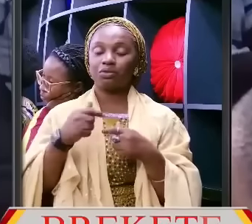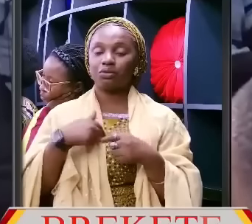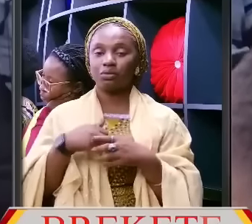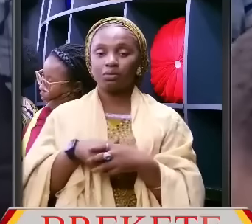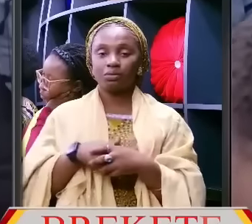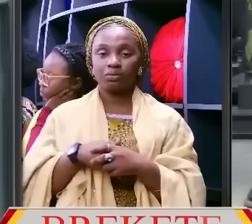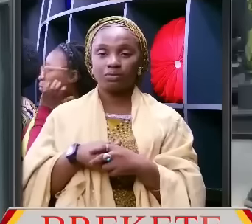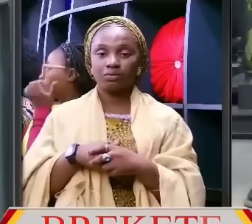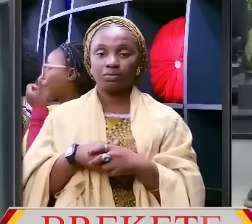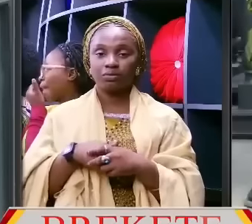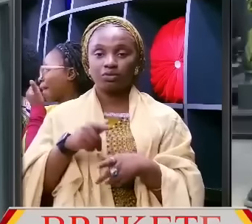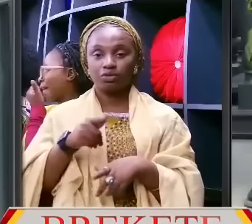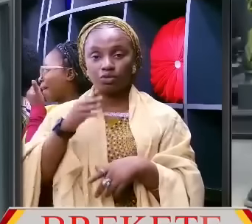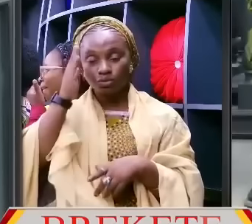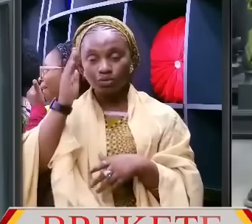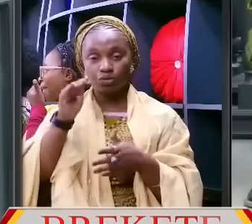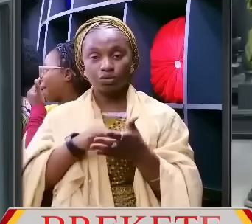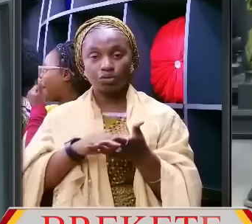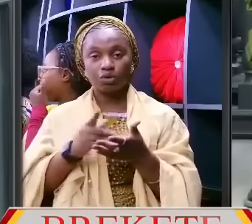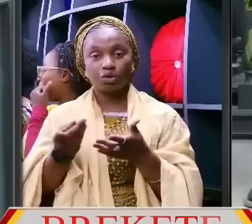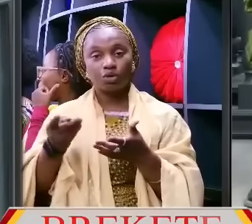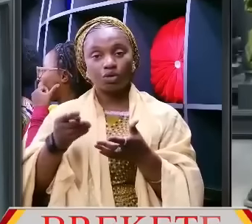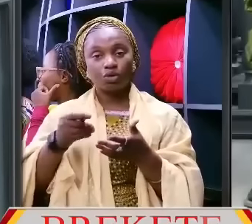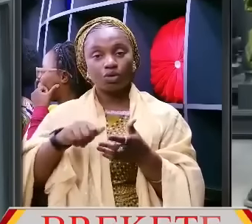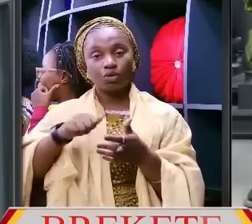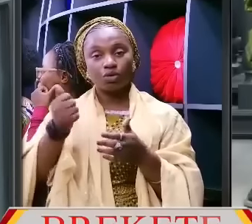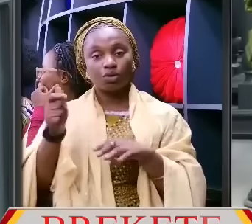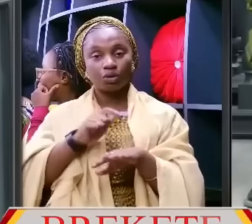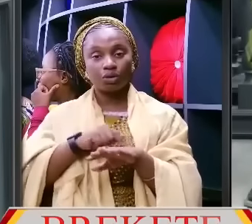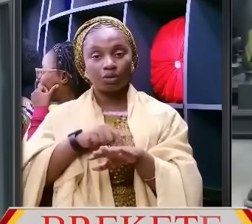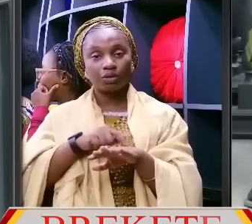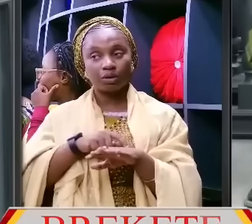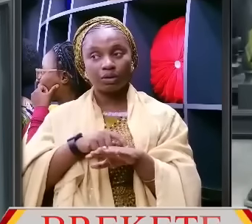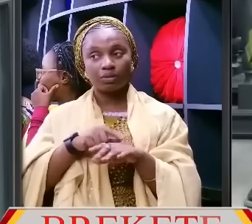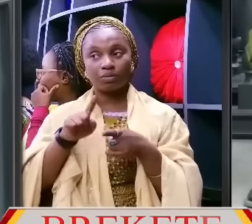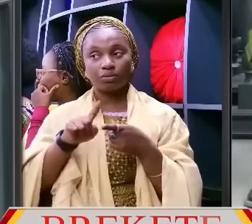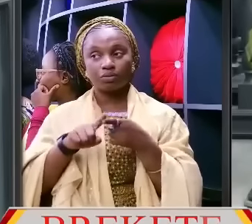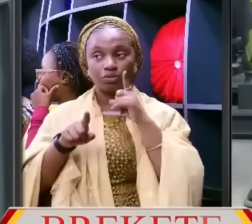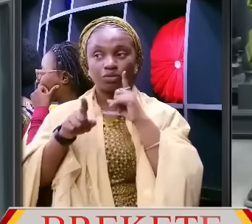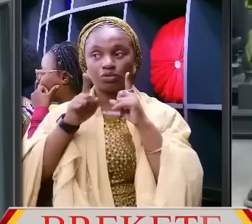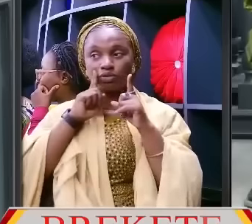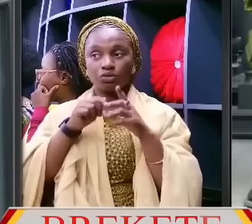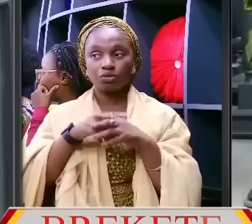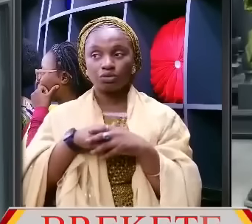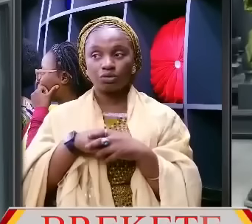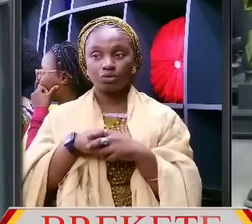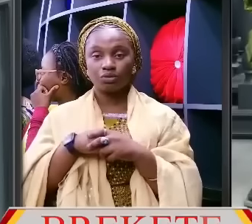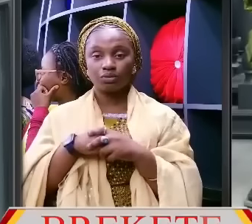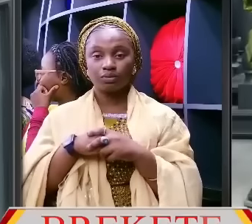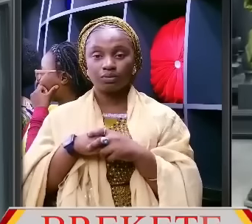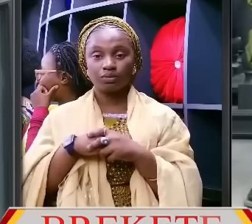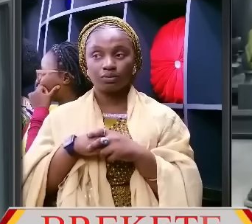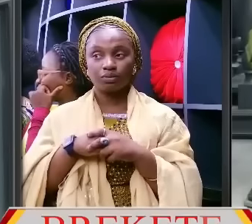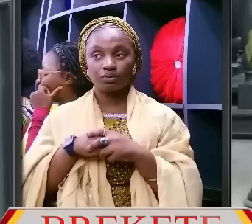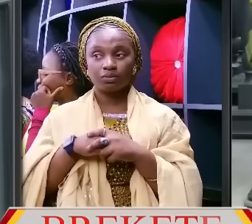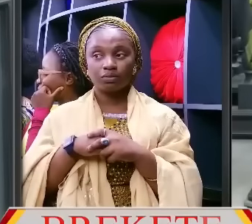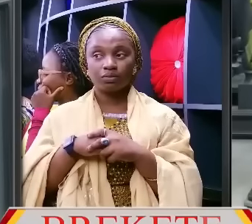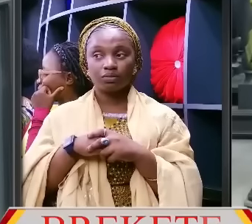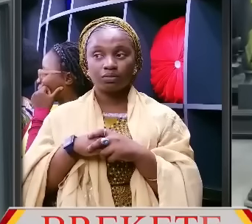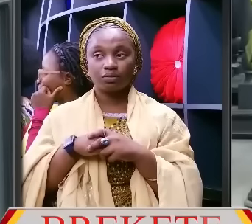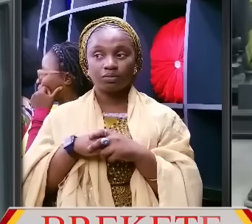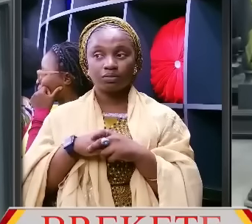talk. You know, the other day you said that I'm not entitled to speak on this matter. Okay, sir. Because I'm a small. Please sit down,